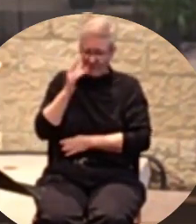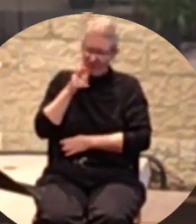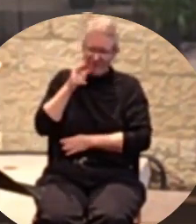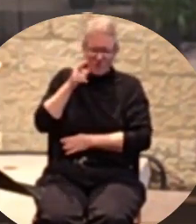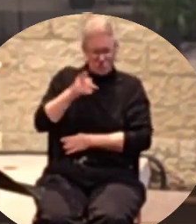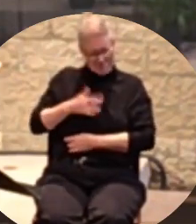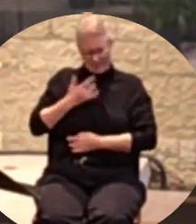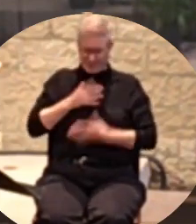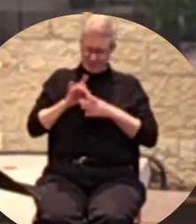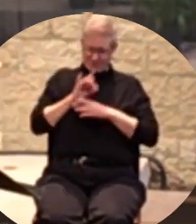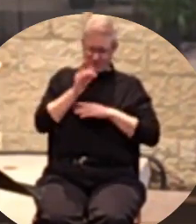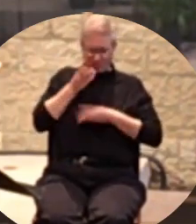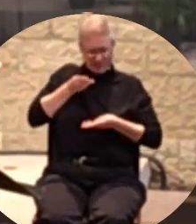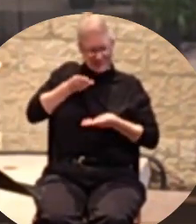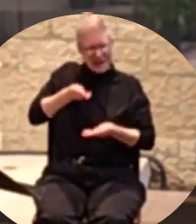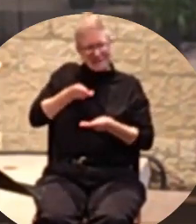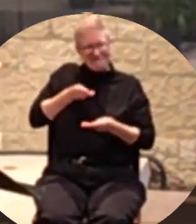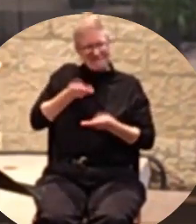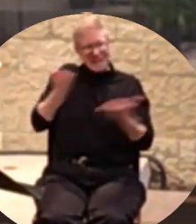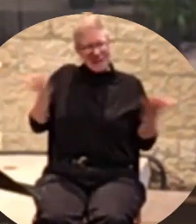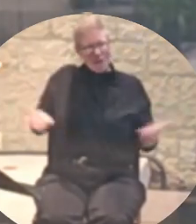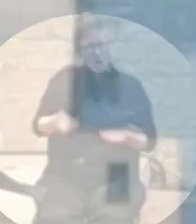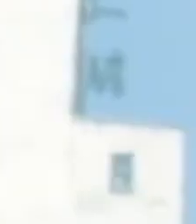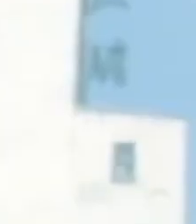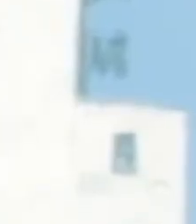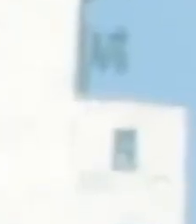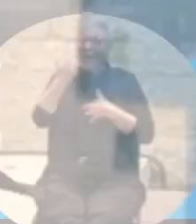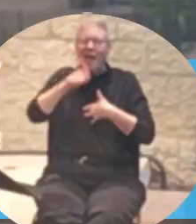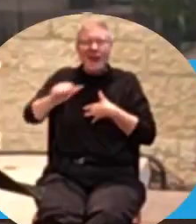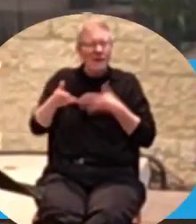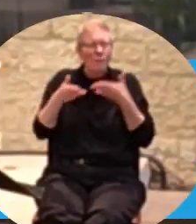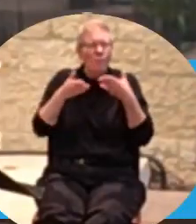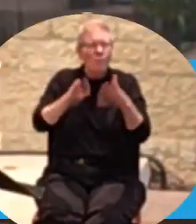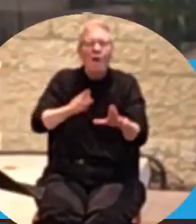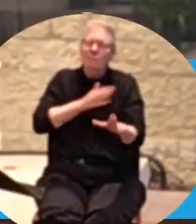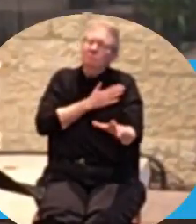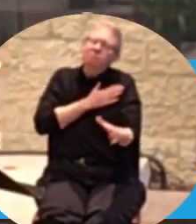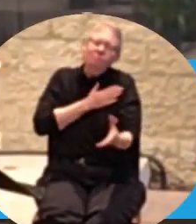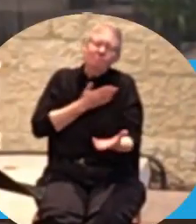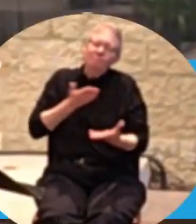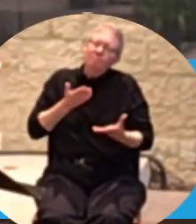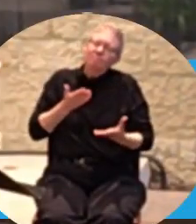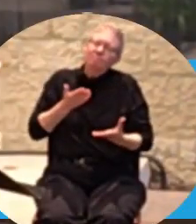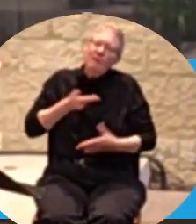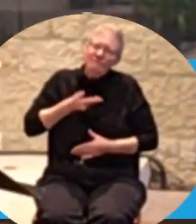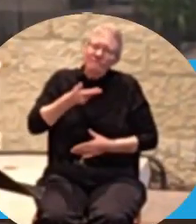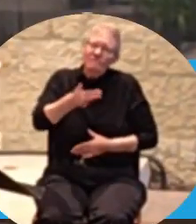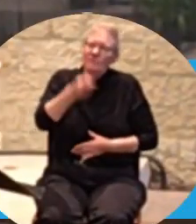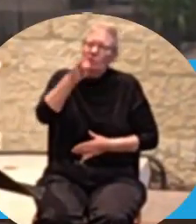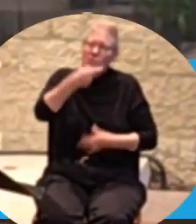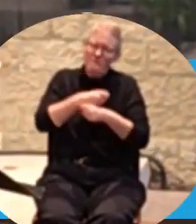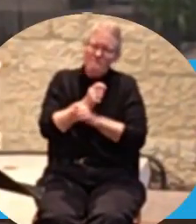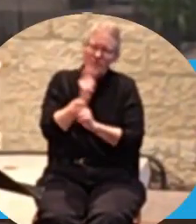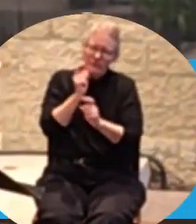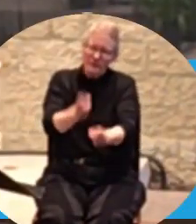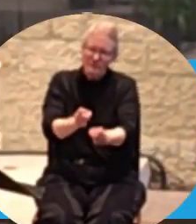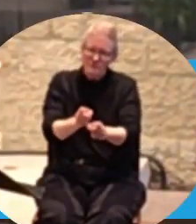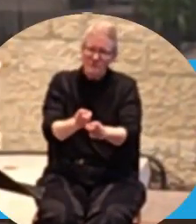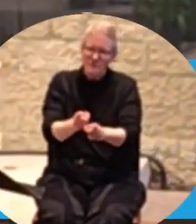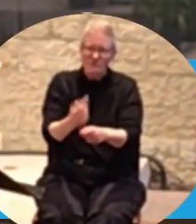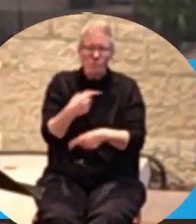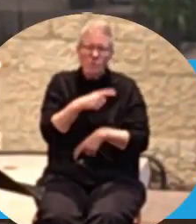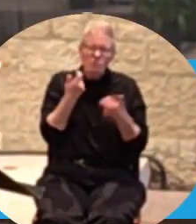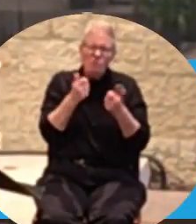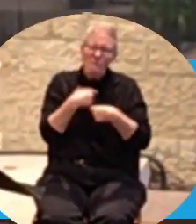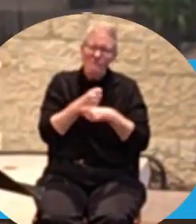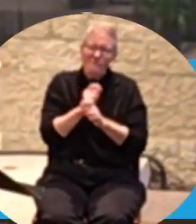way, I invite you to make that gift. We do all that we can to make it easy to give. First of